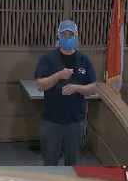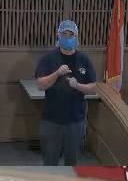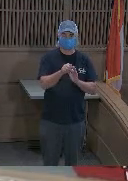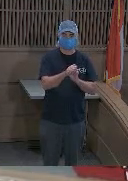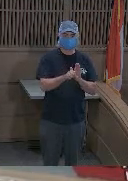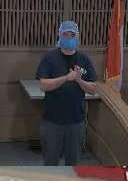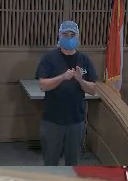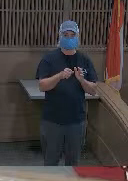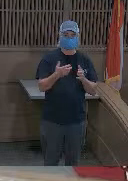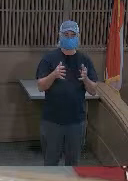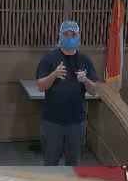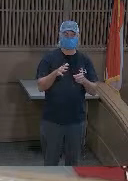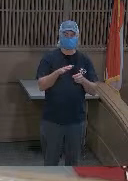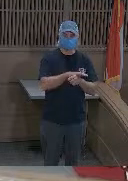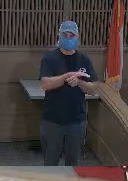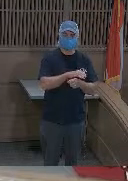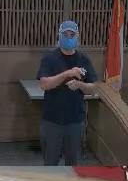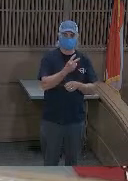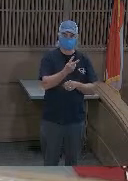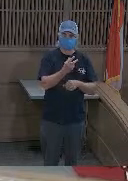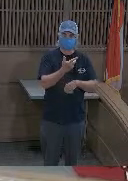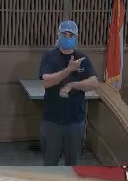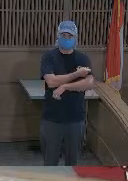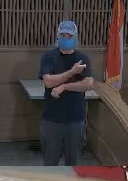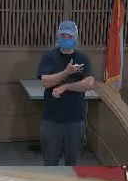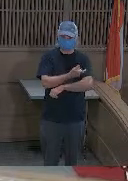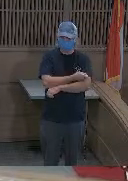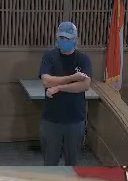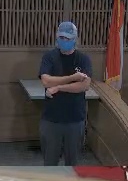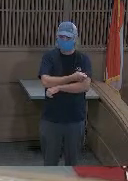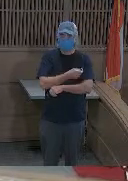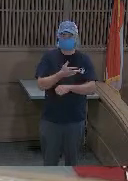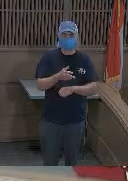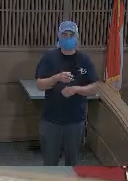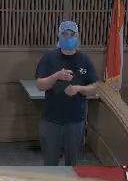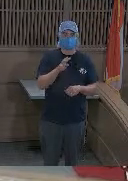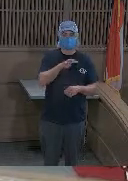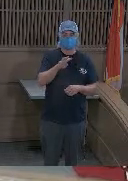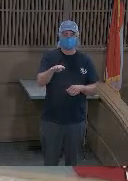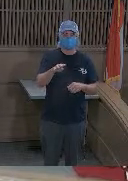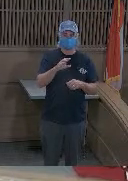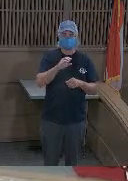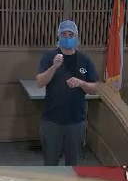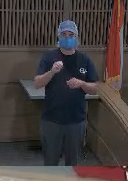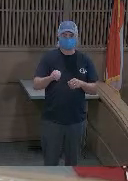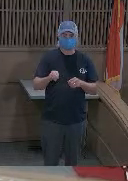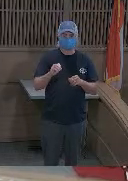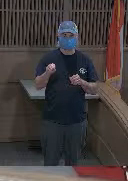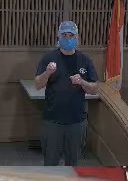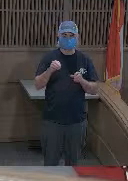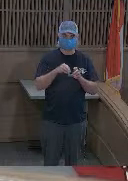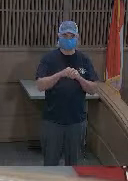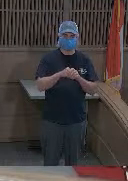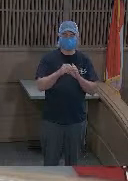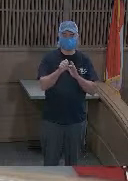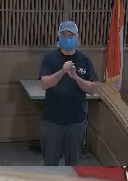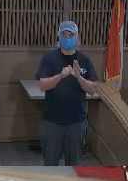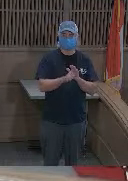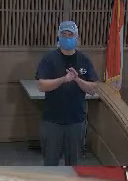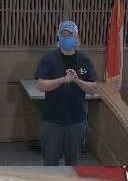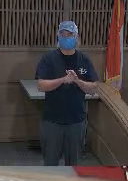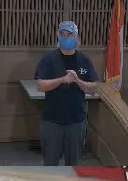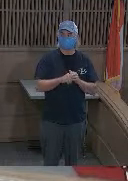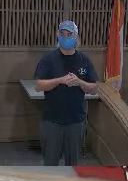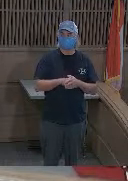are fully vaccinated. But every day, that number of unvaccinated people gets smaller and